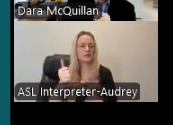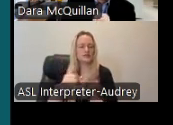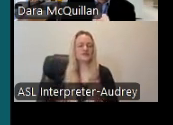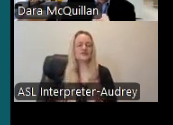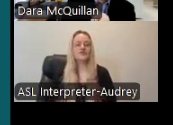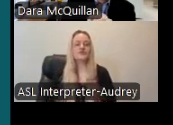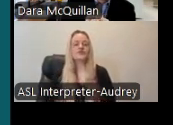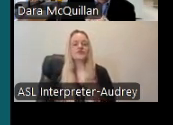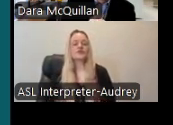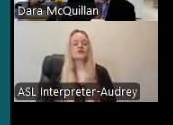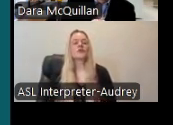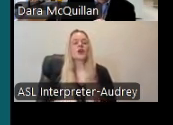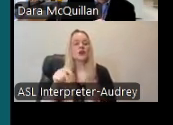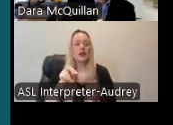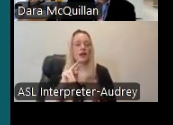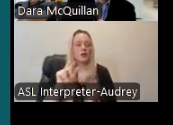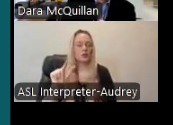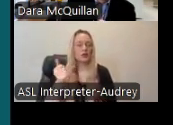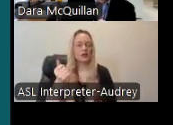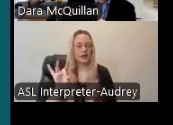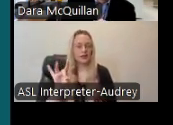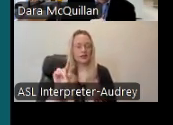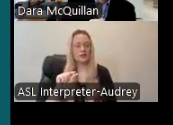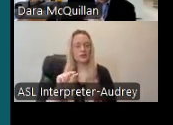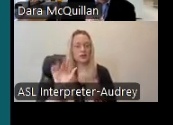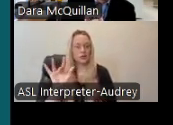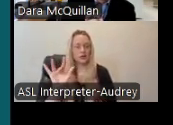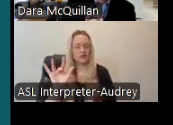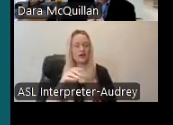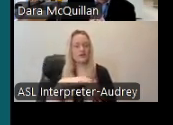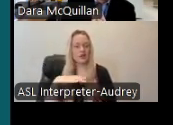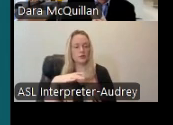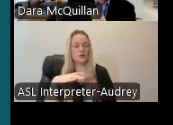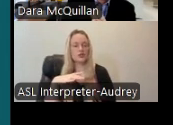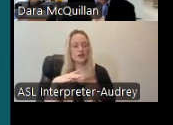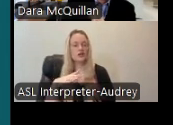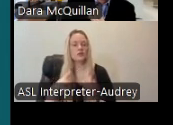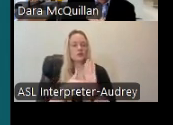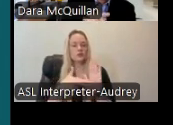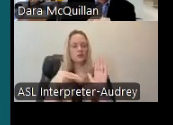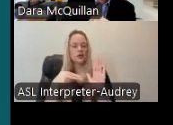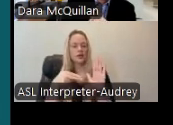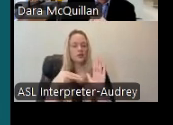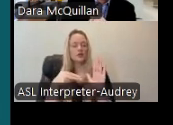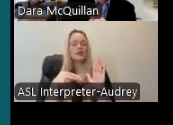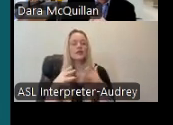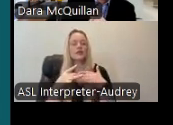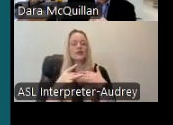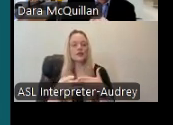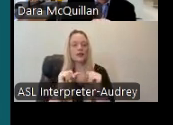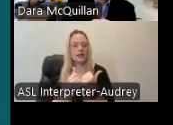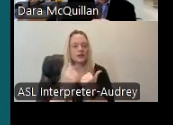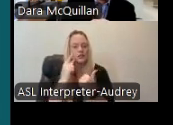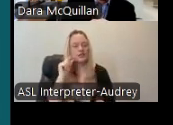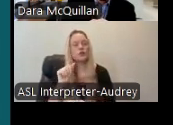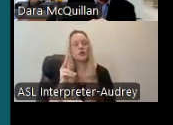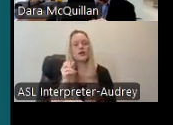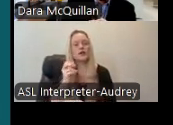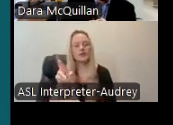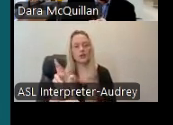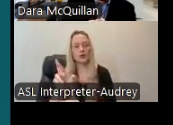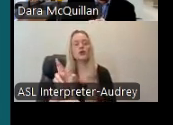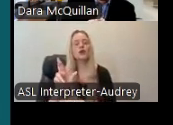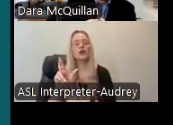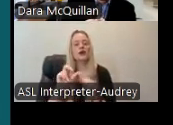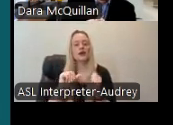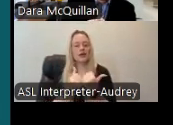On April 18th, 2025, the Commission assumed designation as the SEQR lead agency for the Avenir project's